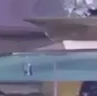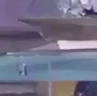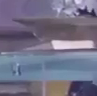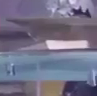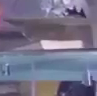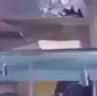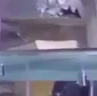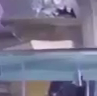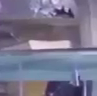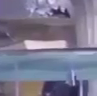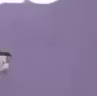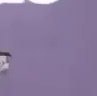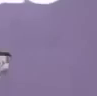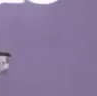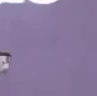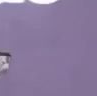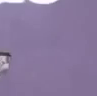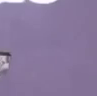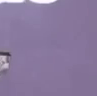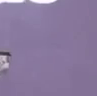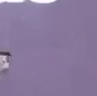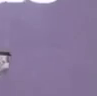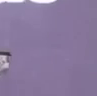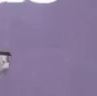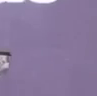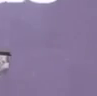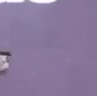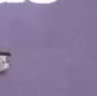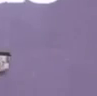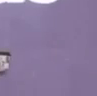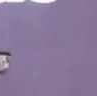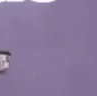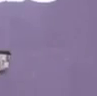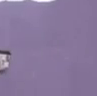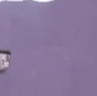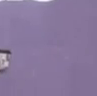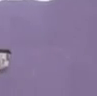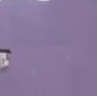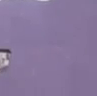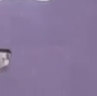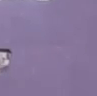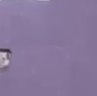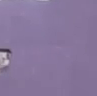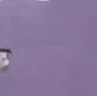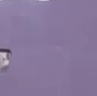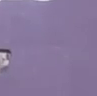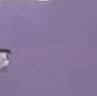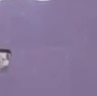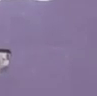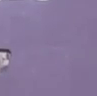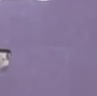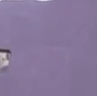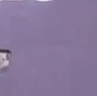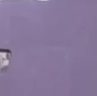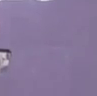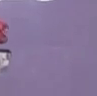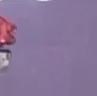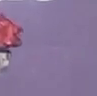within or outside of the jurisdiction of His Word. That means when the Word of God is about to